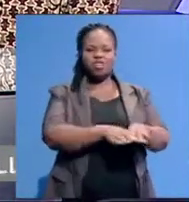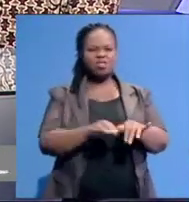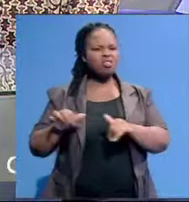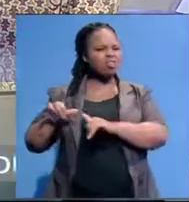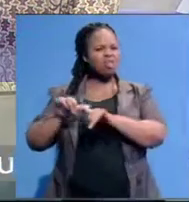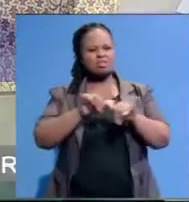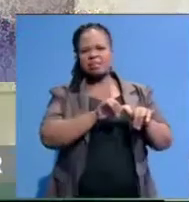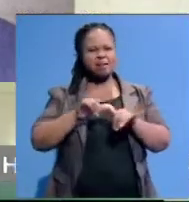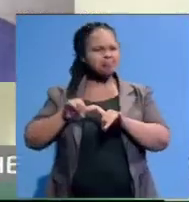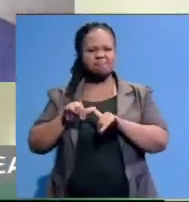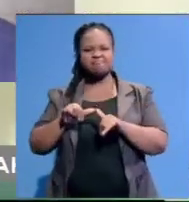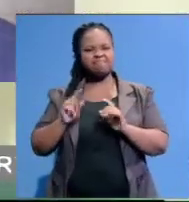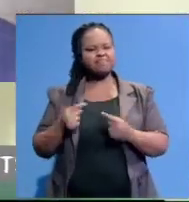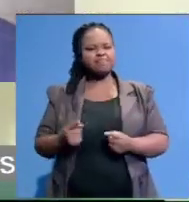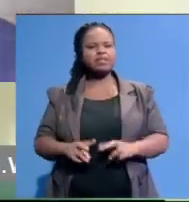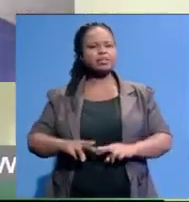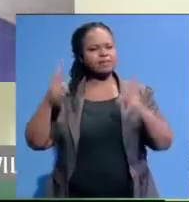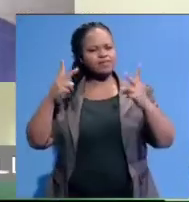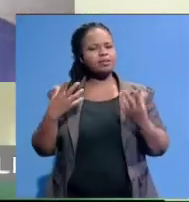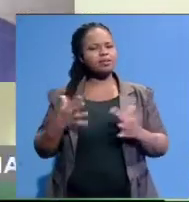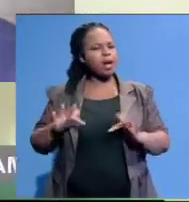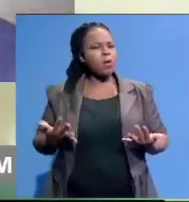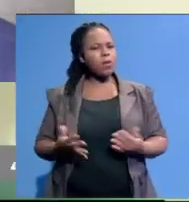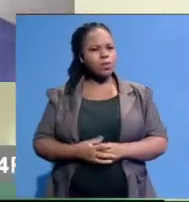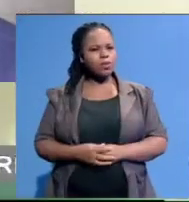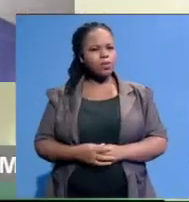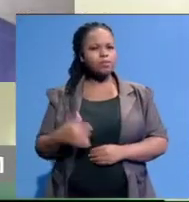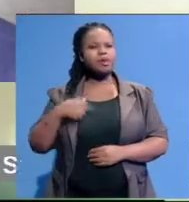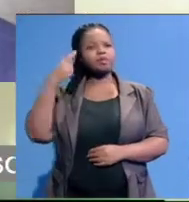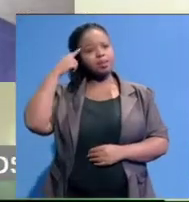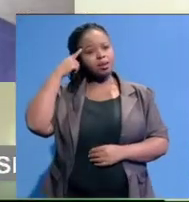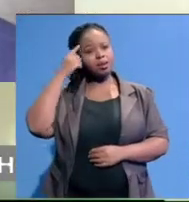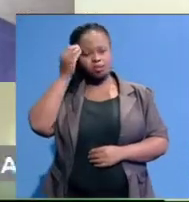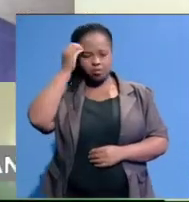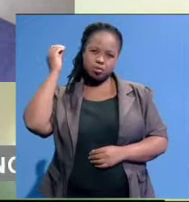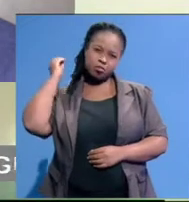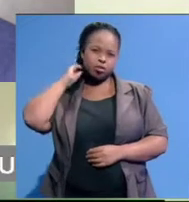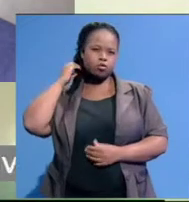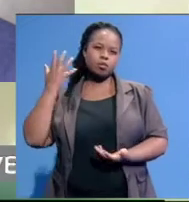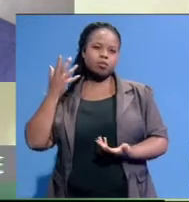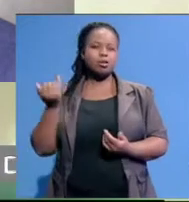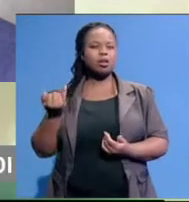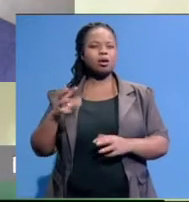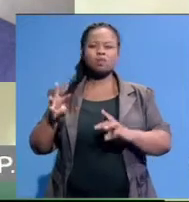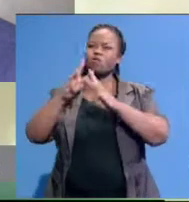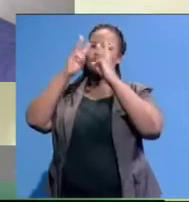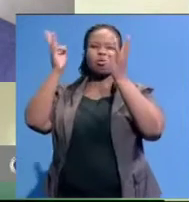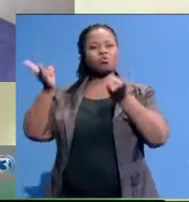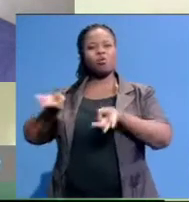Well, I do think that the memorial was more of a world stage for world